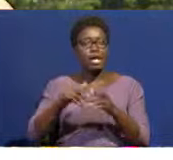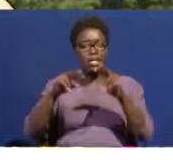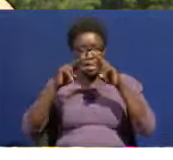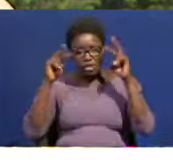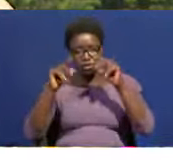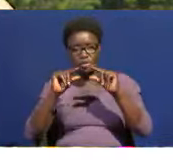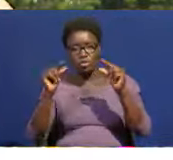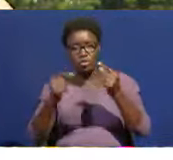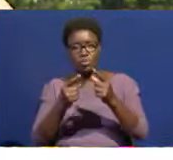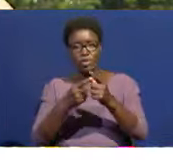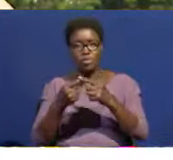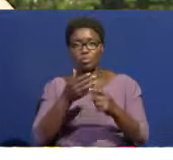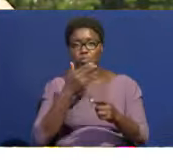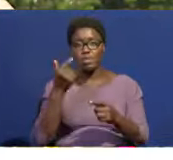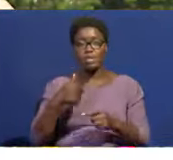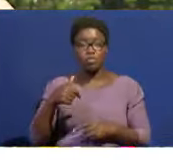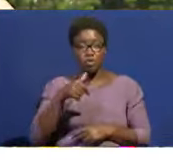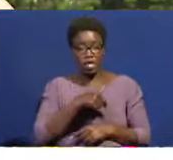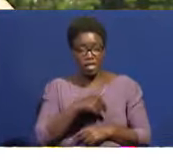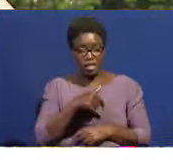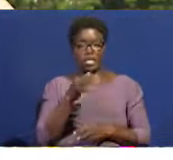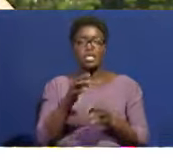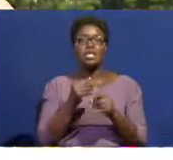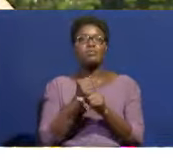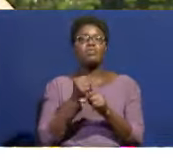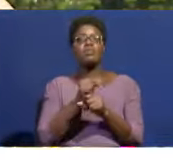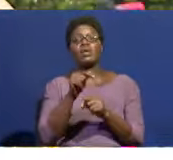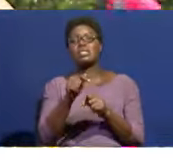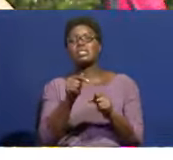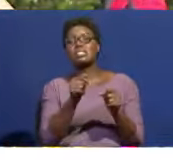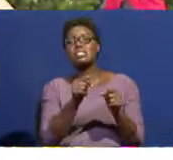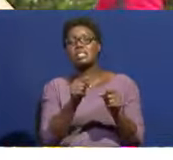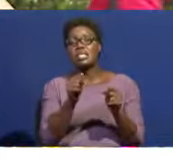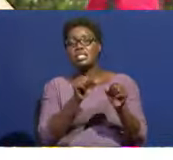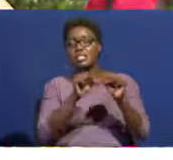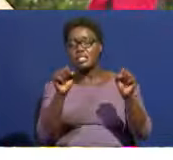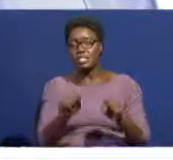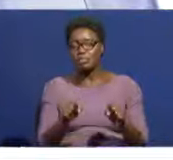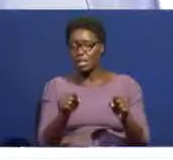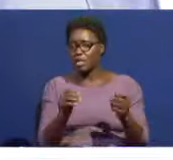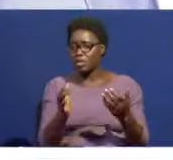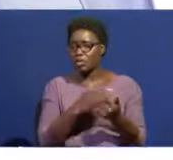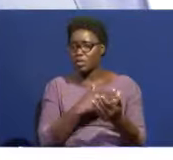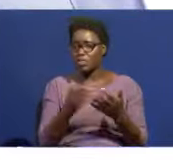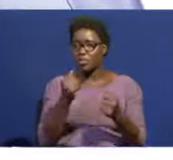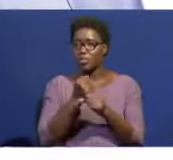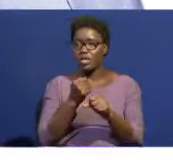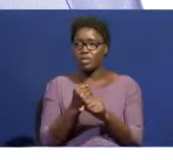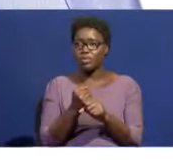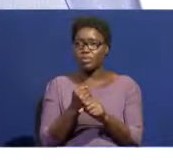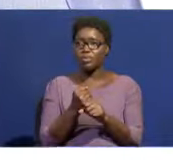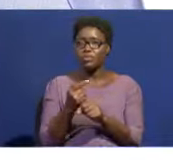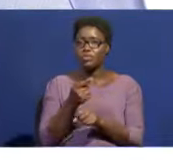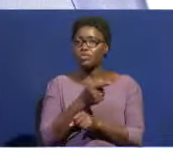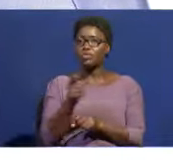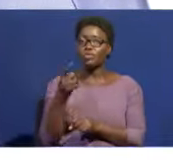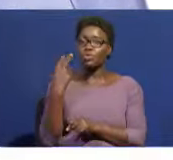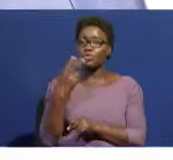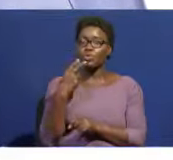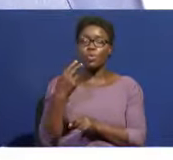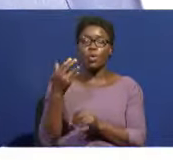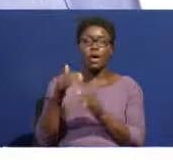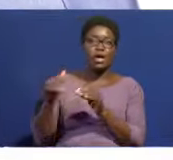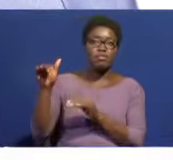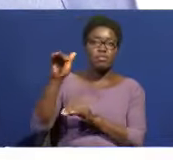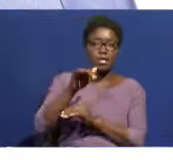kigaidi, itakuwa ni bora kwetu tukifanya hii mikakati na sera ambazo tunafanya. Those ones who